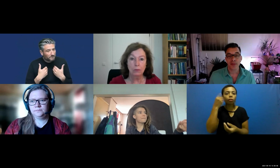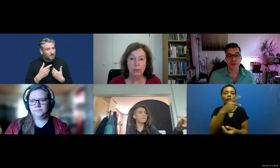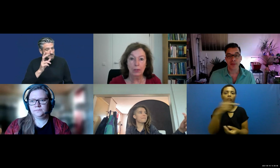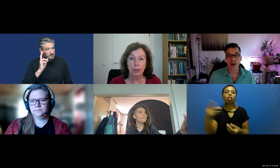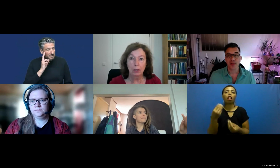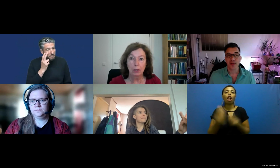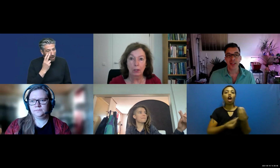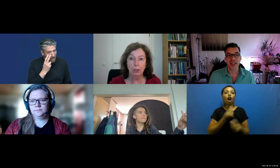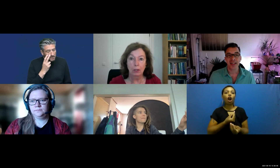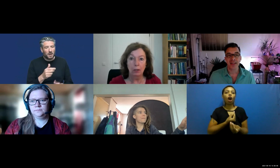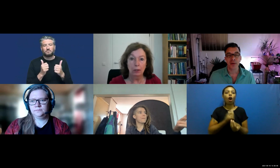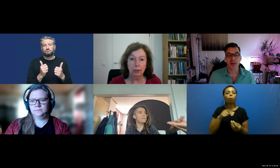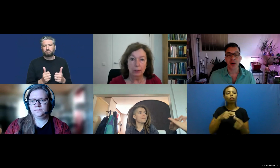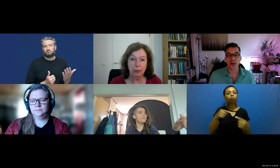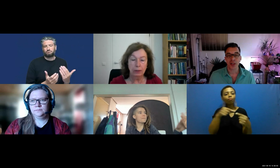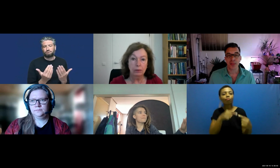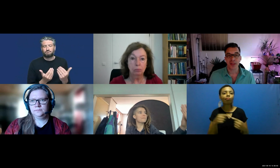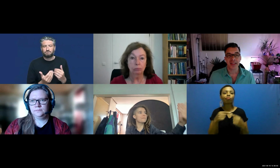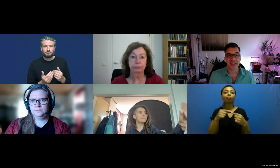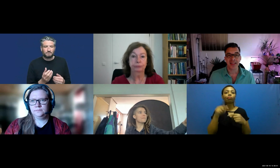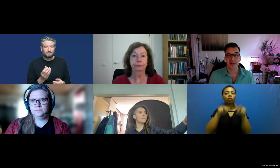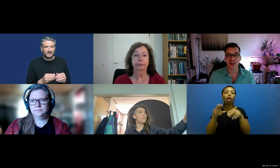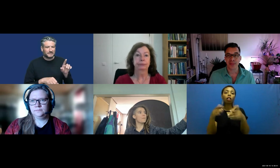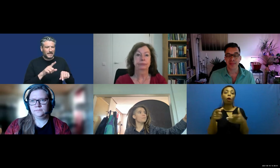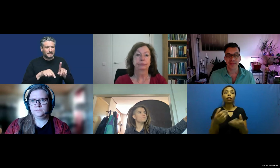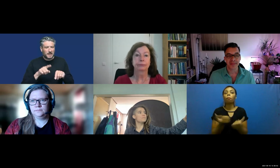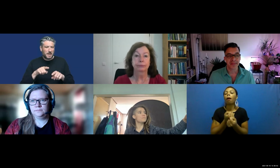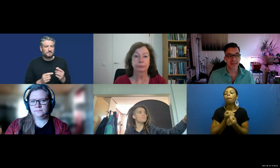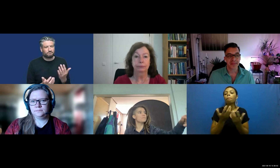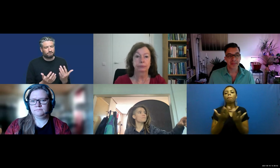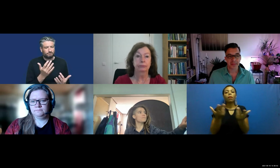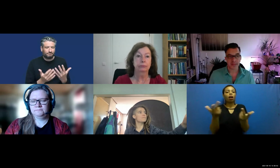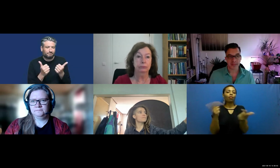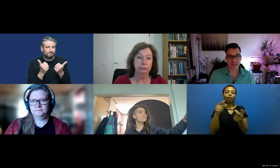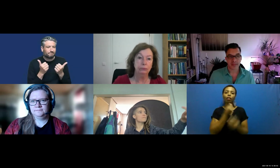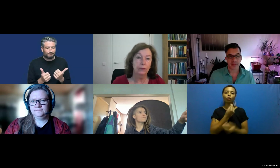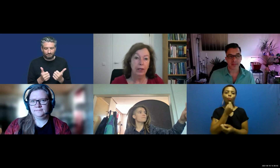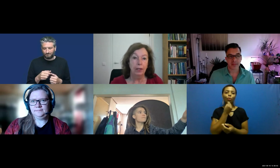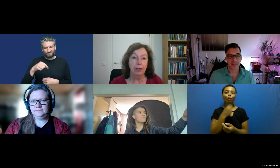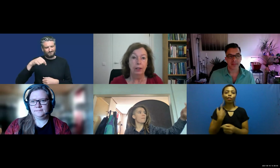a wonderful opportunity, and it's a great partnership with this day center.